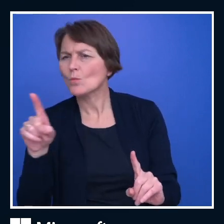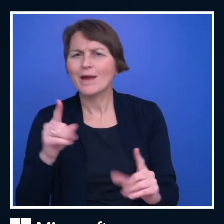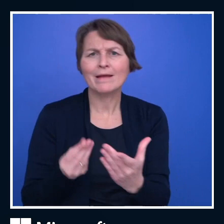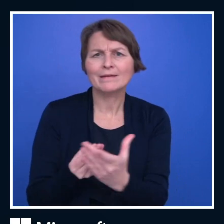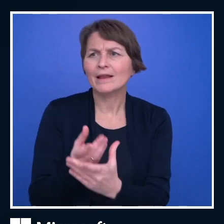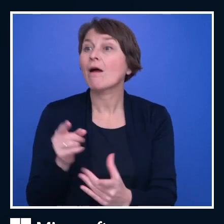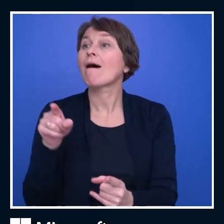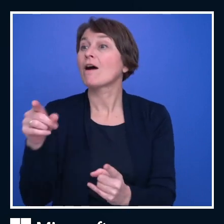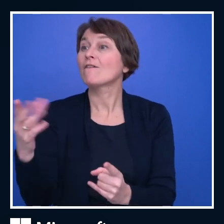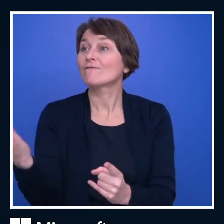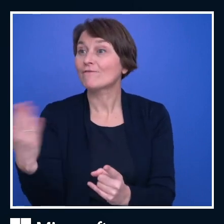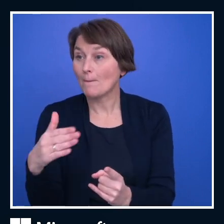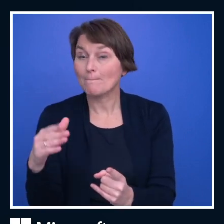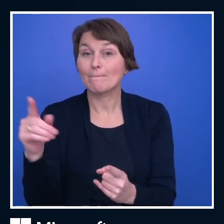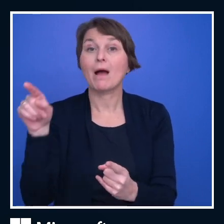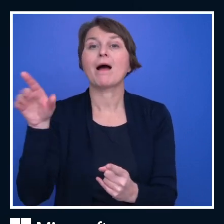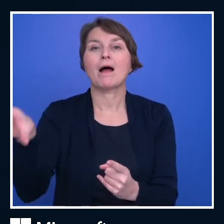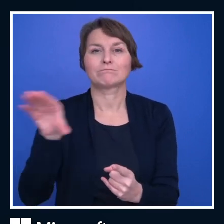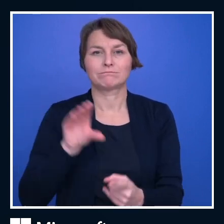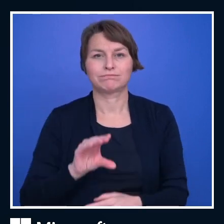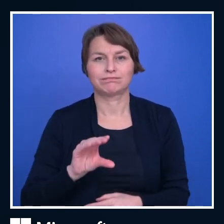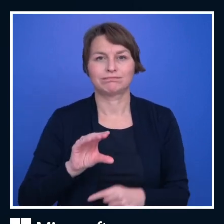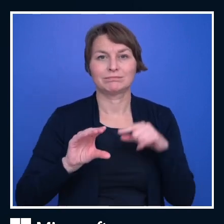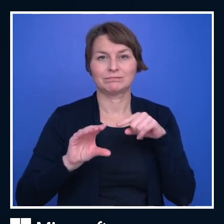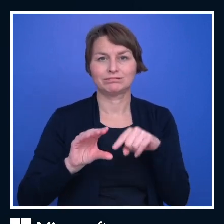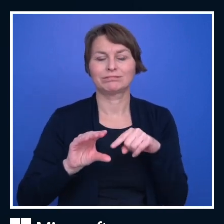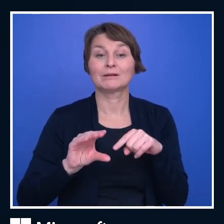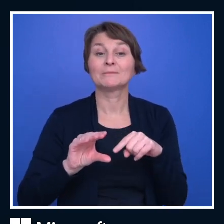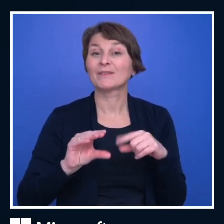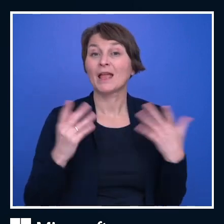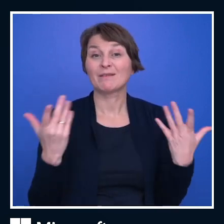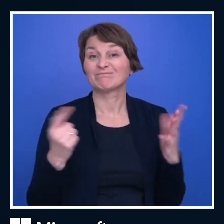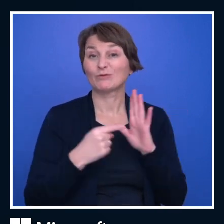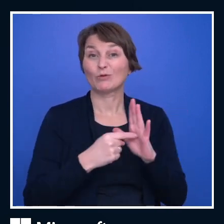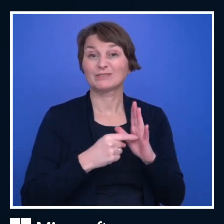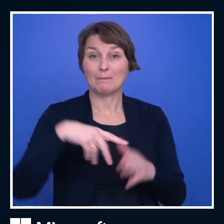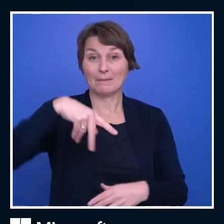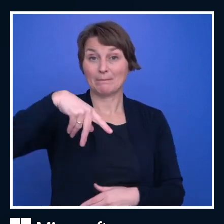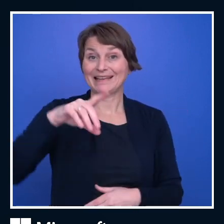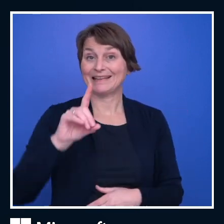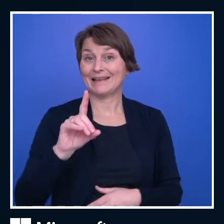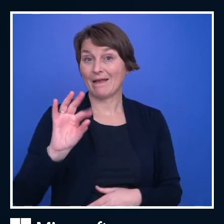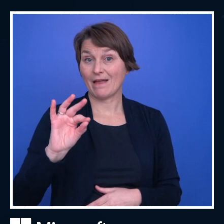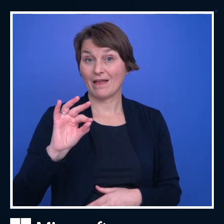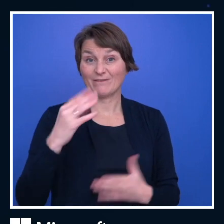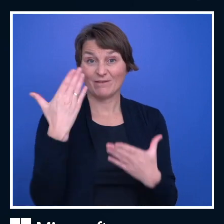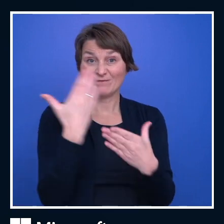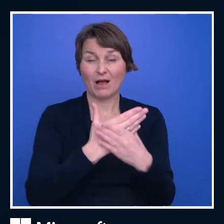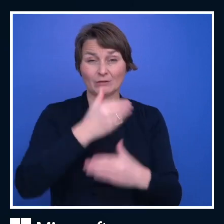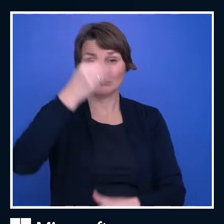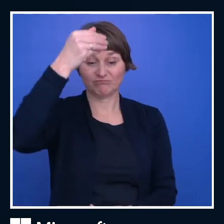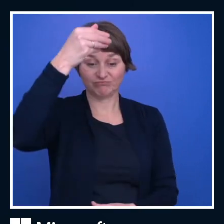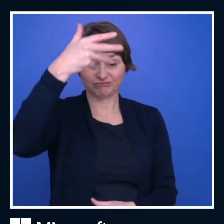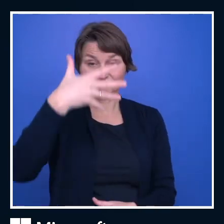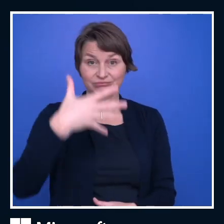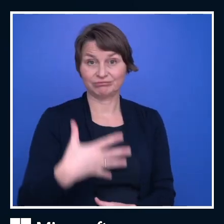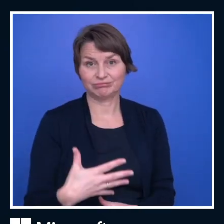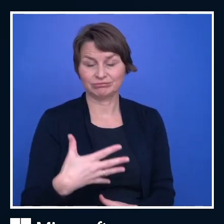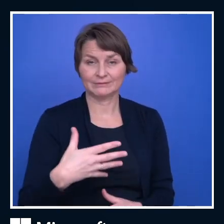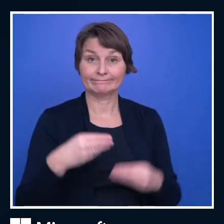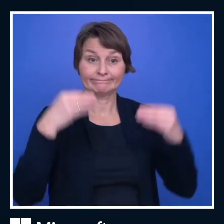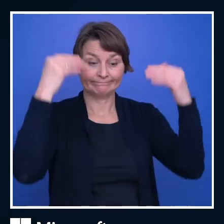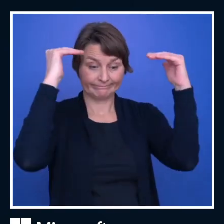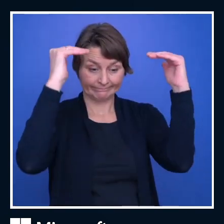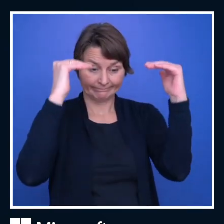next step will be, okay, we have all these PDF files, for example. We want to get more details out of that